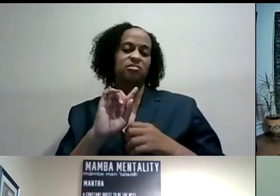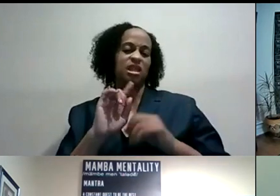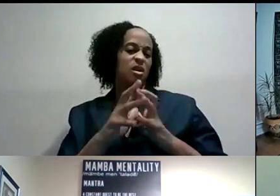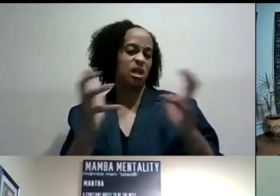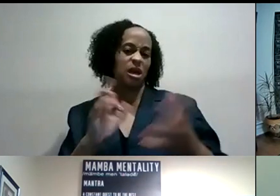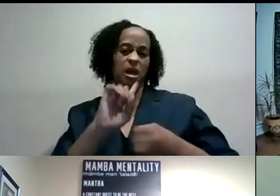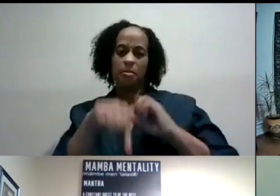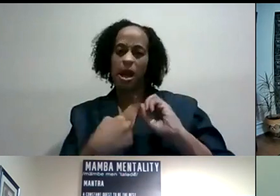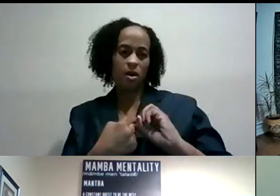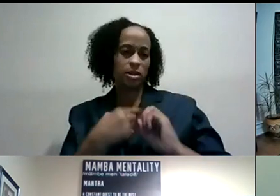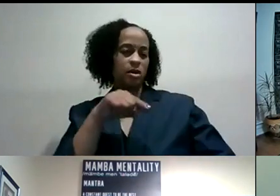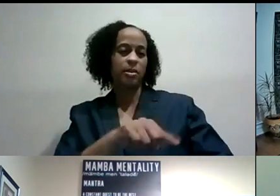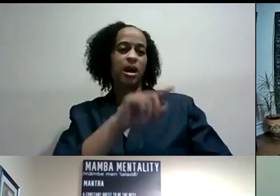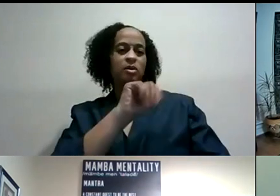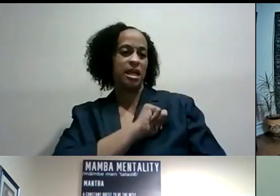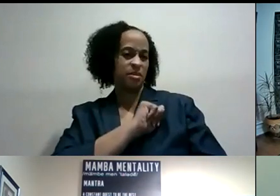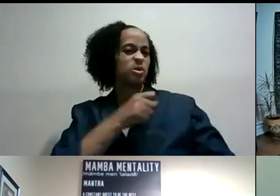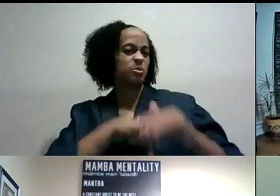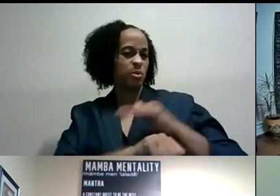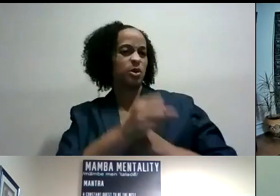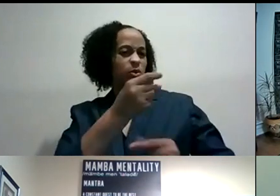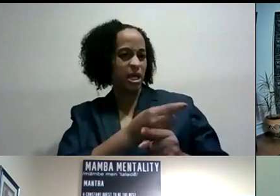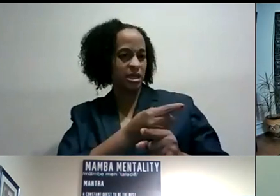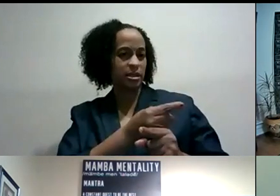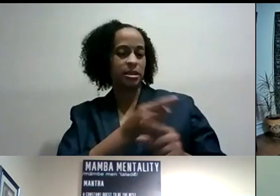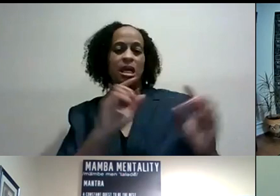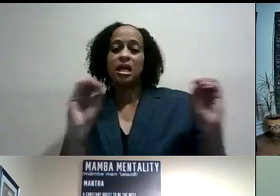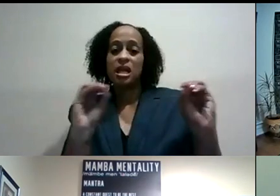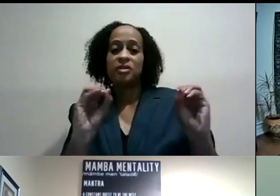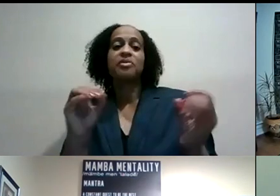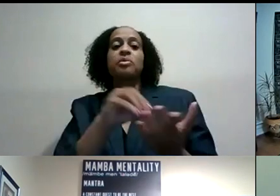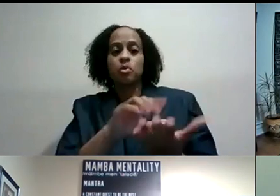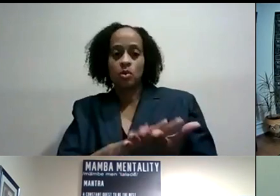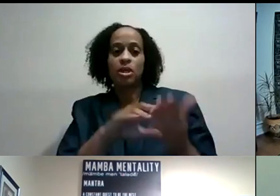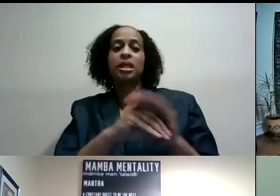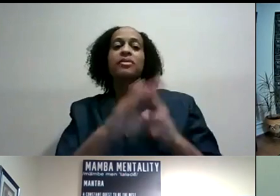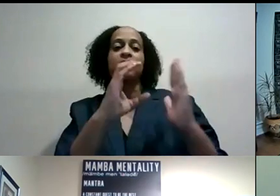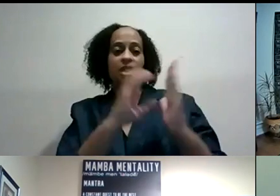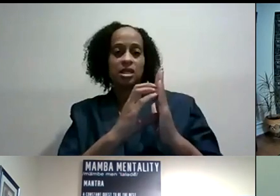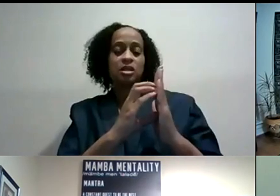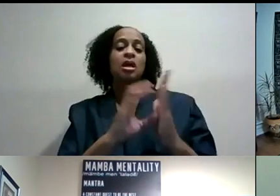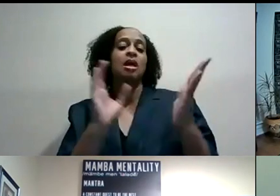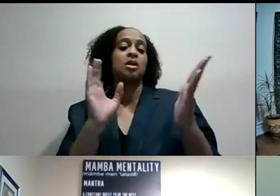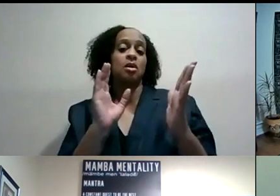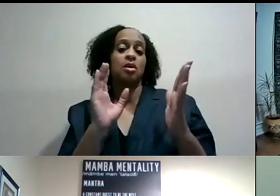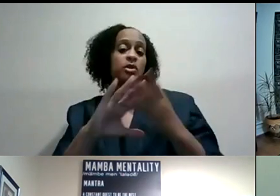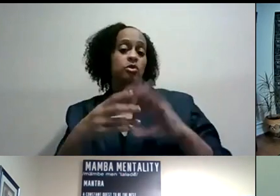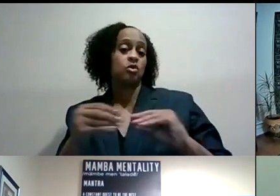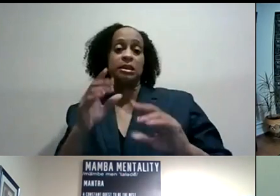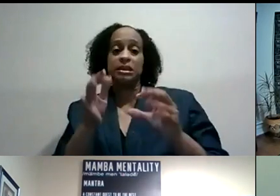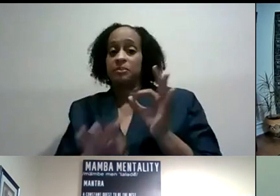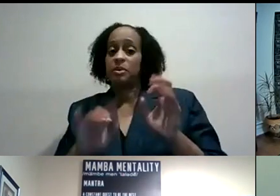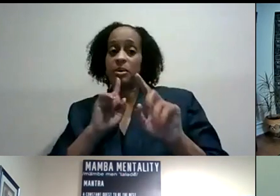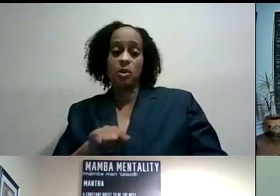a whole lot about Abel's birth, right? At least nothing that was recorded in the text. So the narrator simply reports that